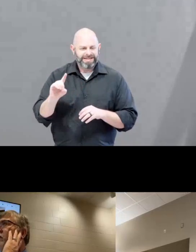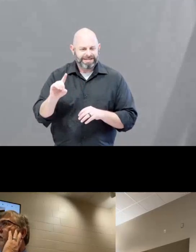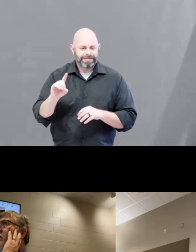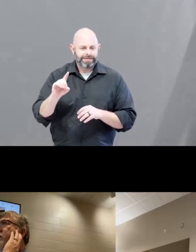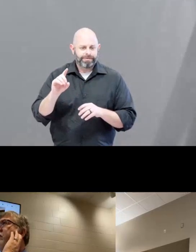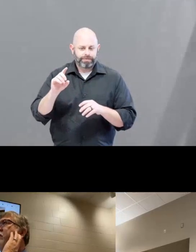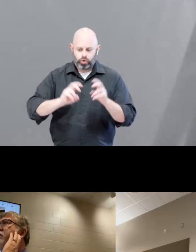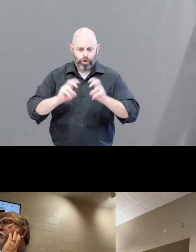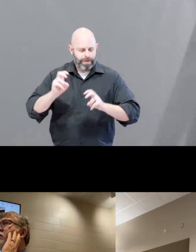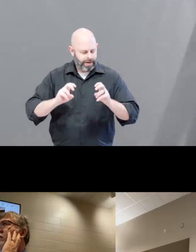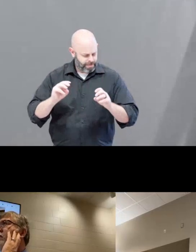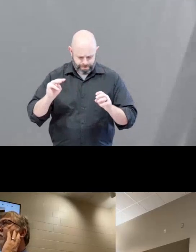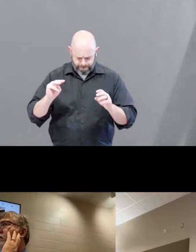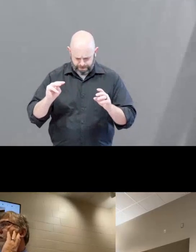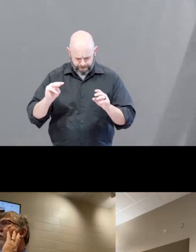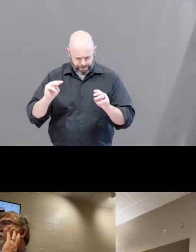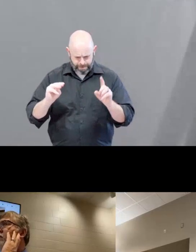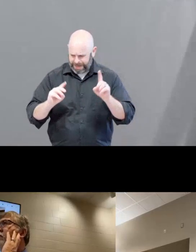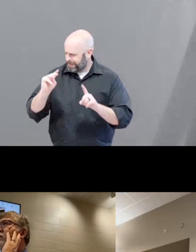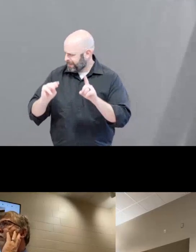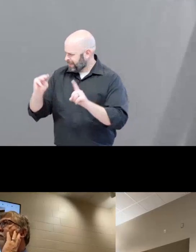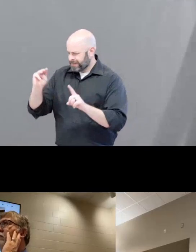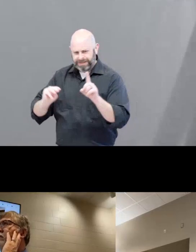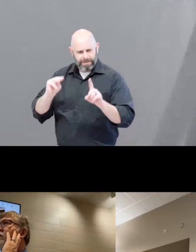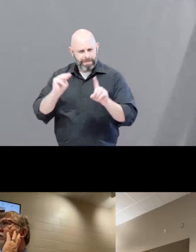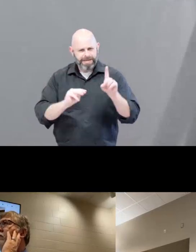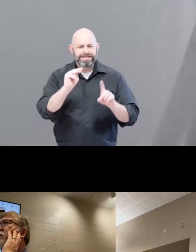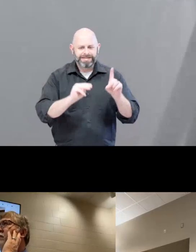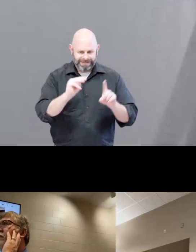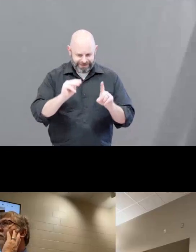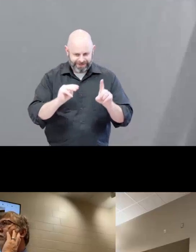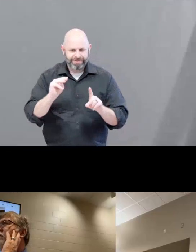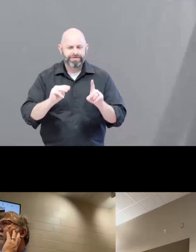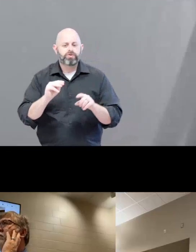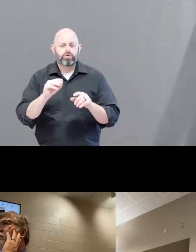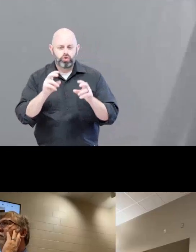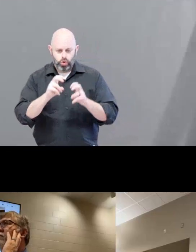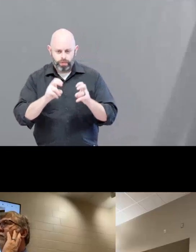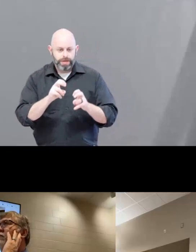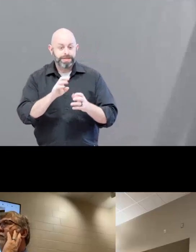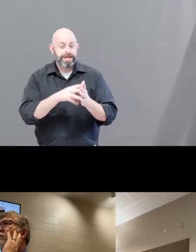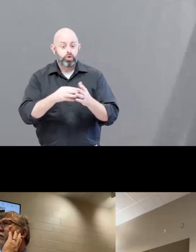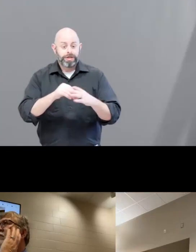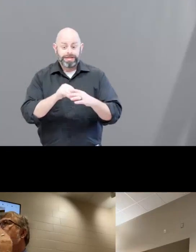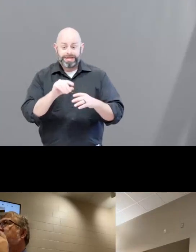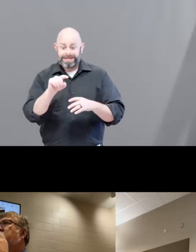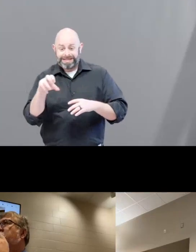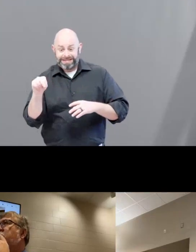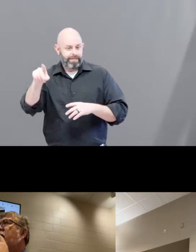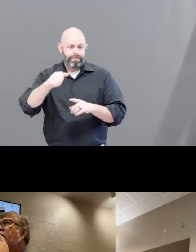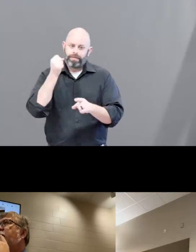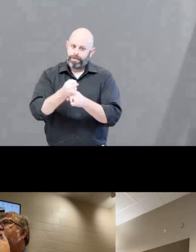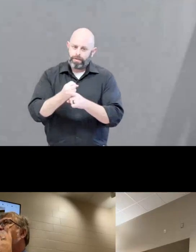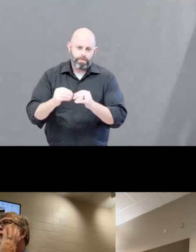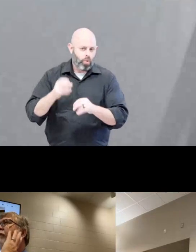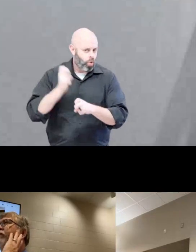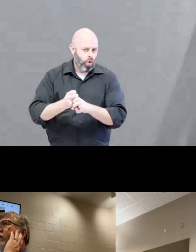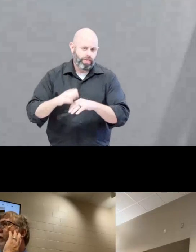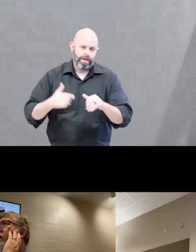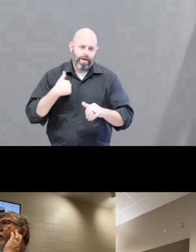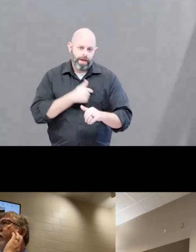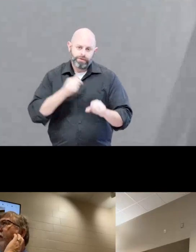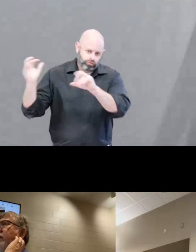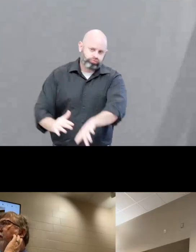tournament for basketball got canceled. It was scheduled to be in Tennessee and they got hit even harder than we